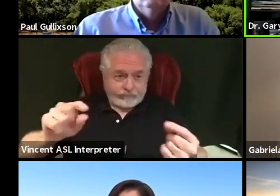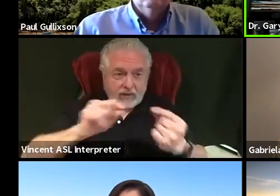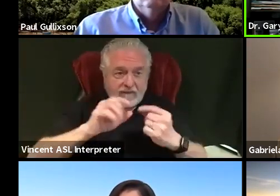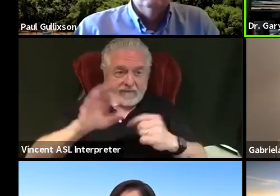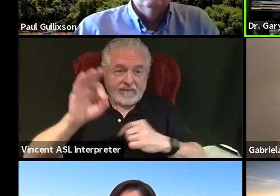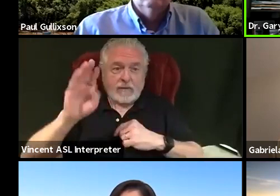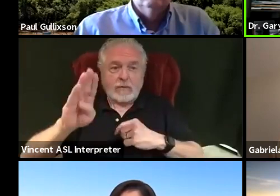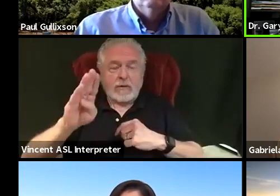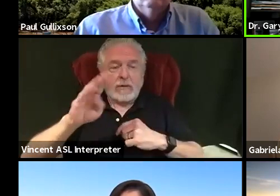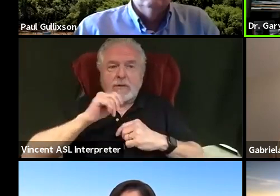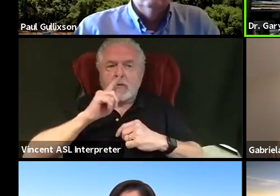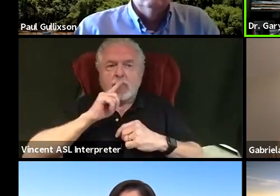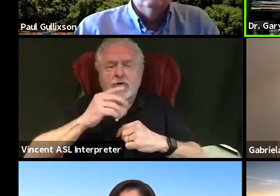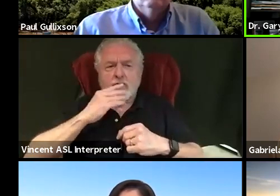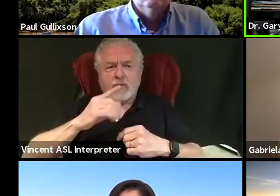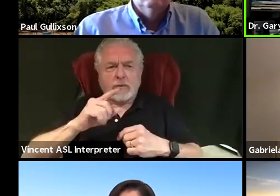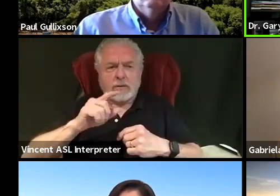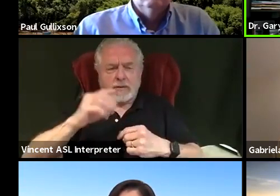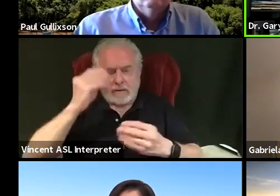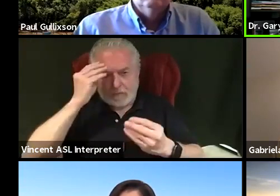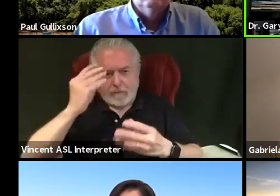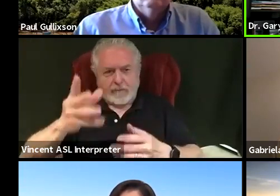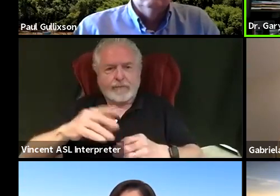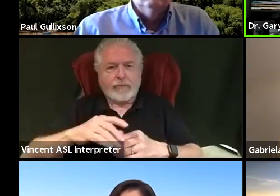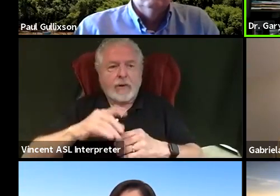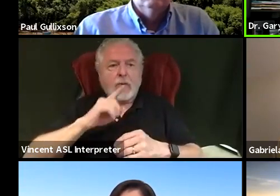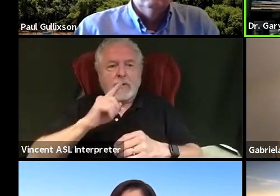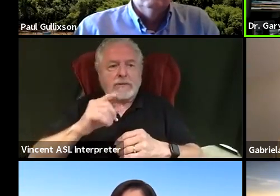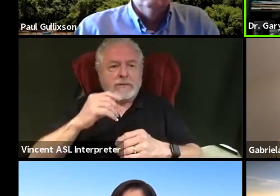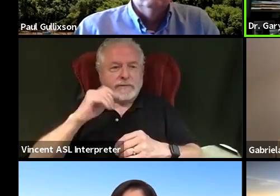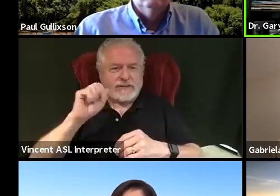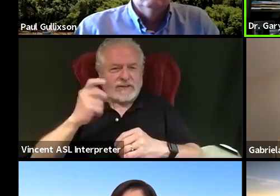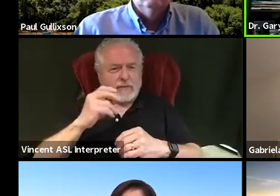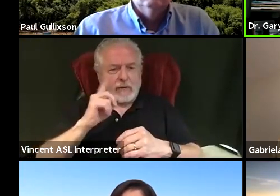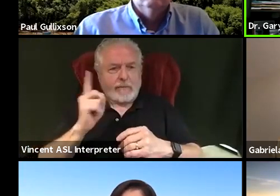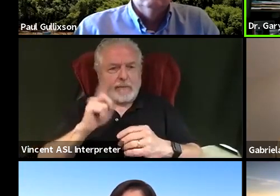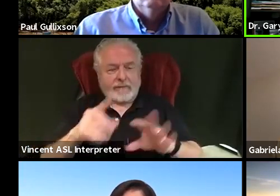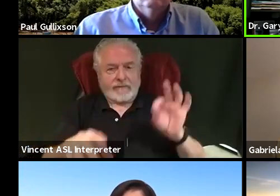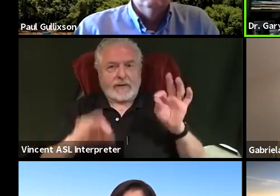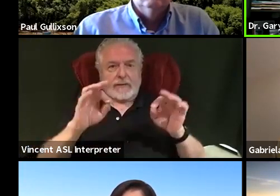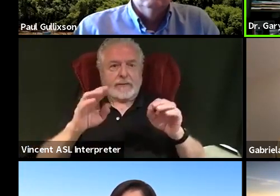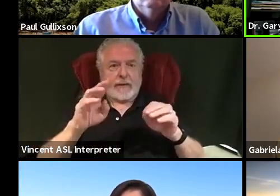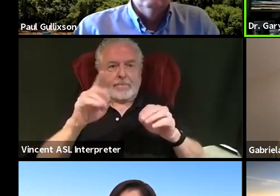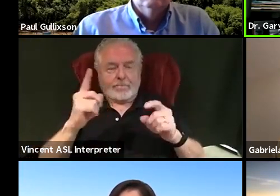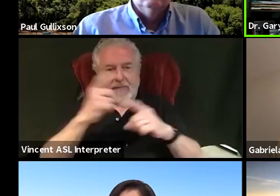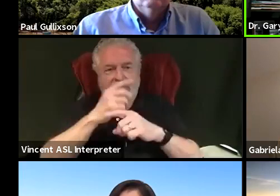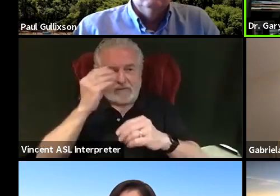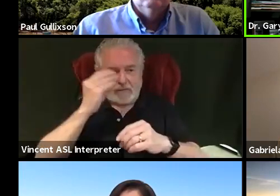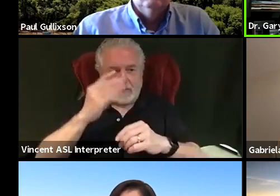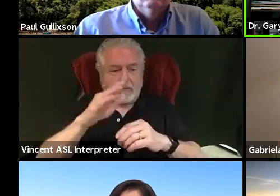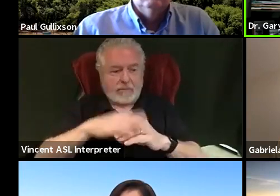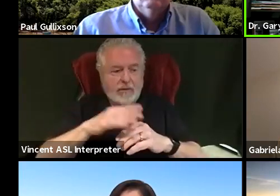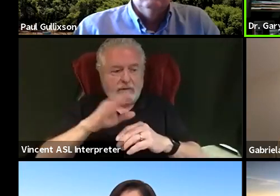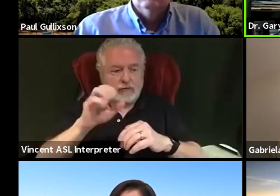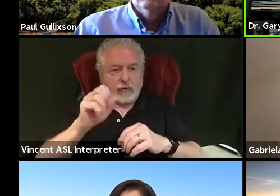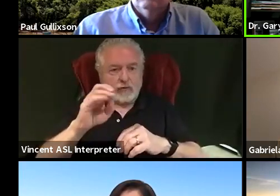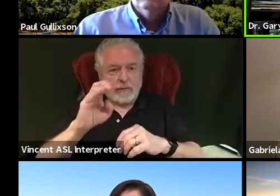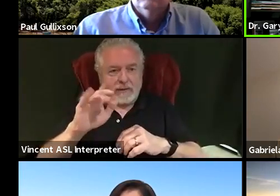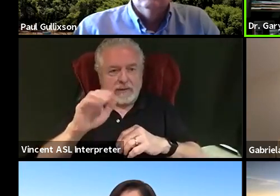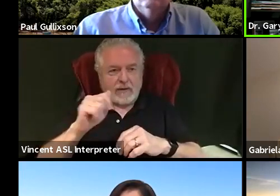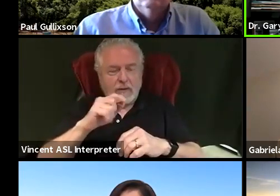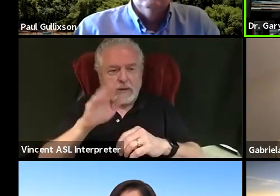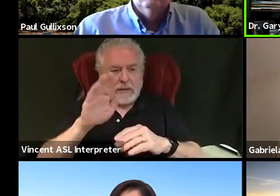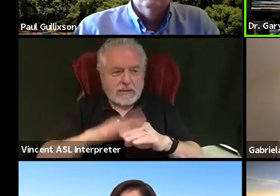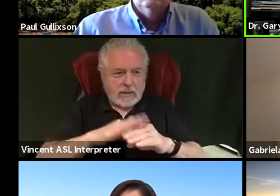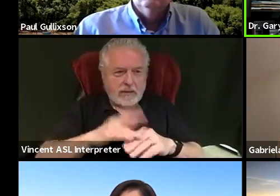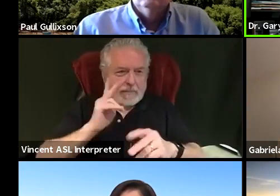Facebook, and it's just not very good, credible information. And it's really a shame that some people are just finding misinformation on the social media. So I've been